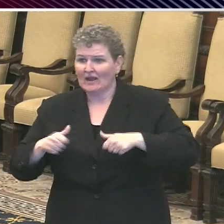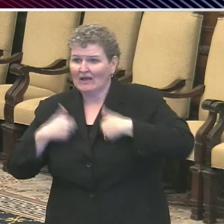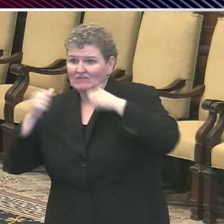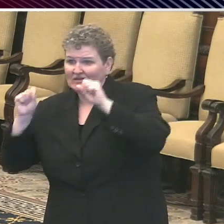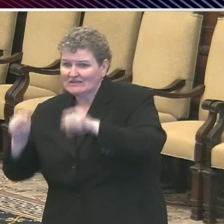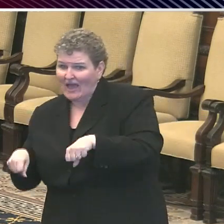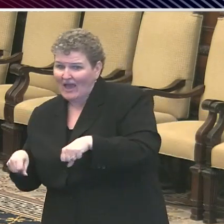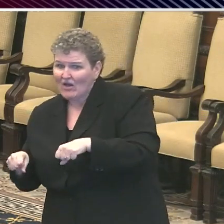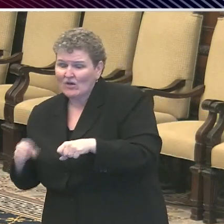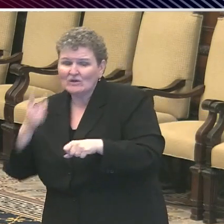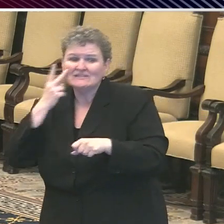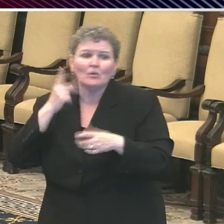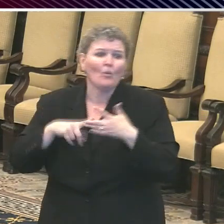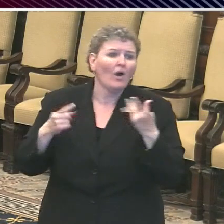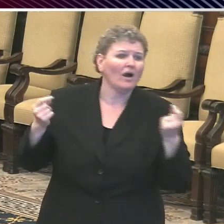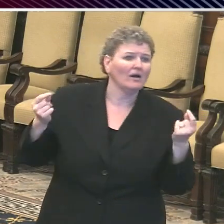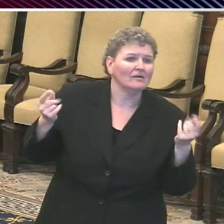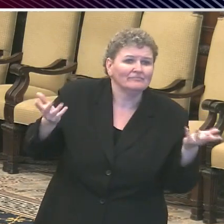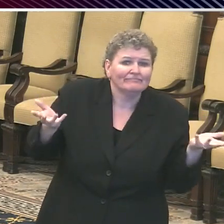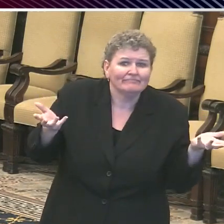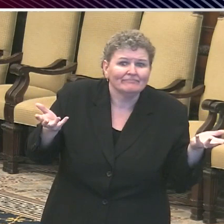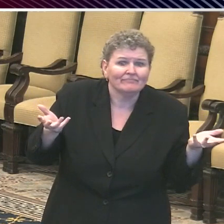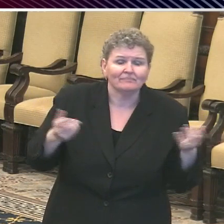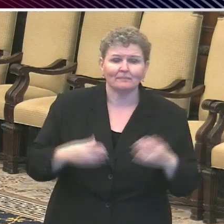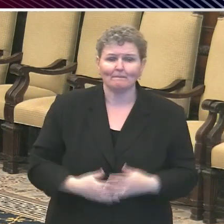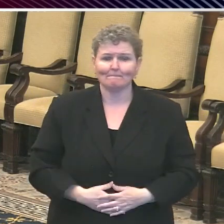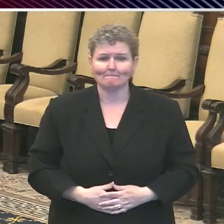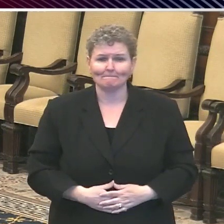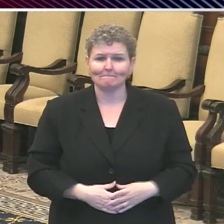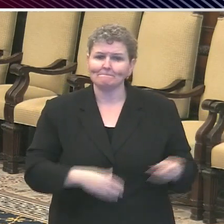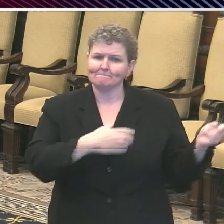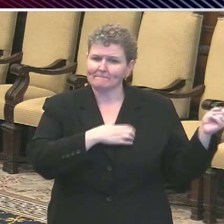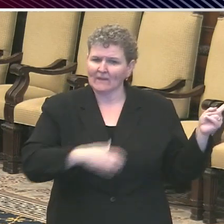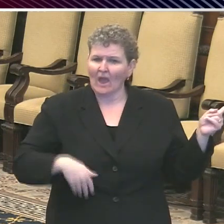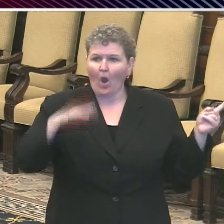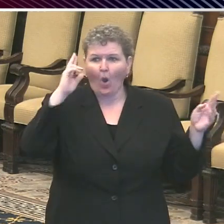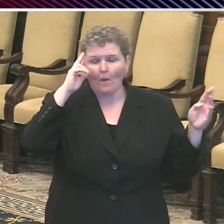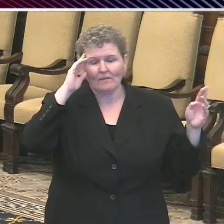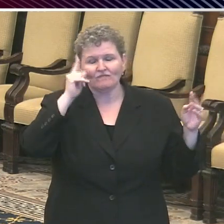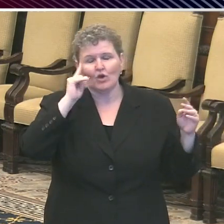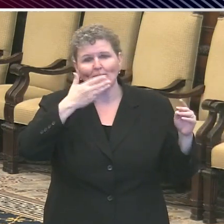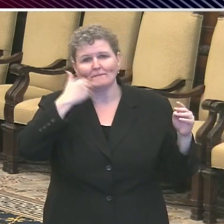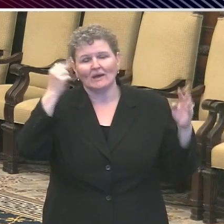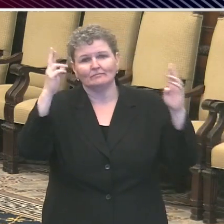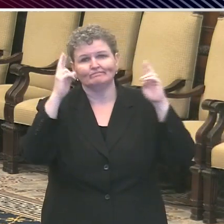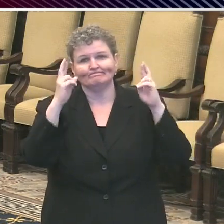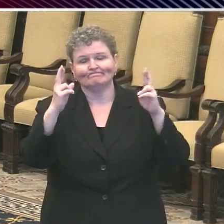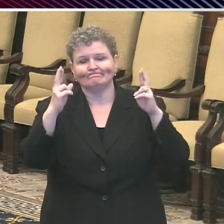economic activity to occur. We're hoping for the best. Okay. All right. Thank you.